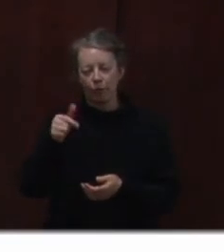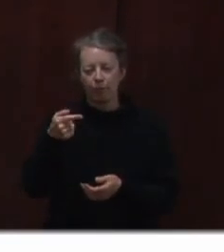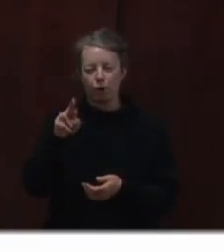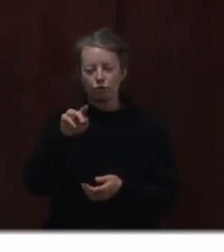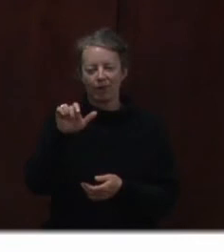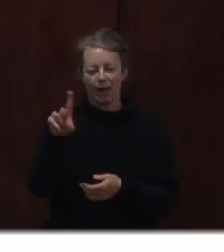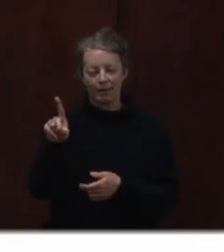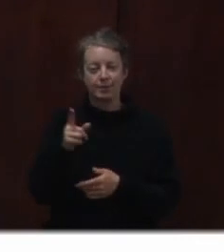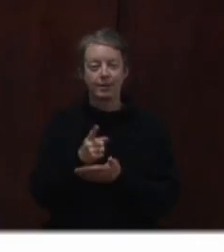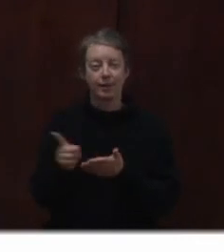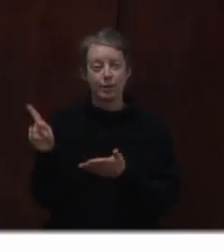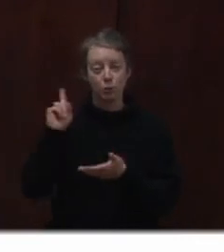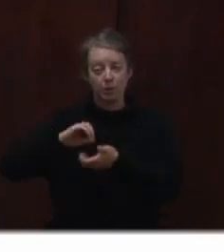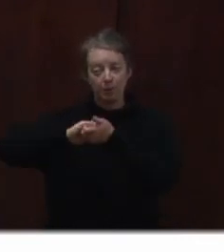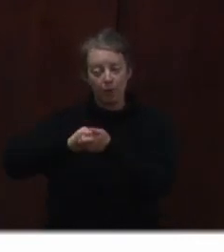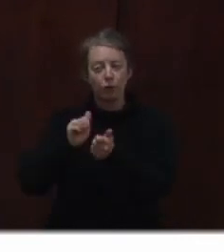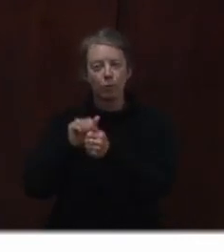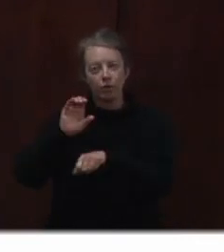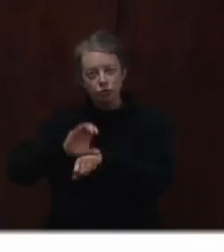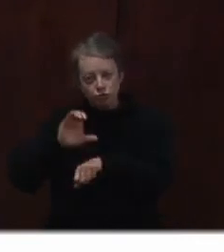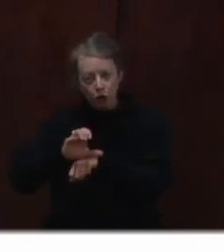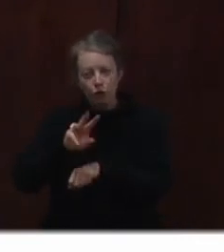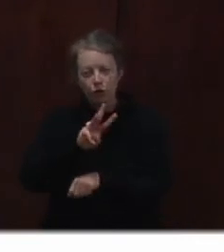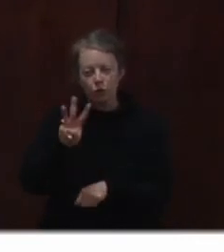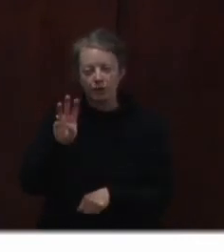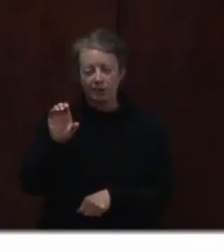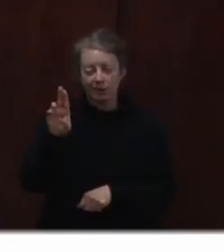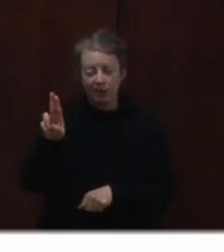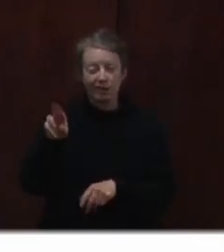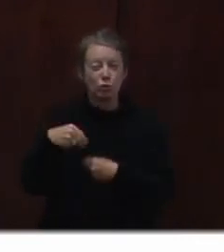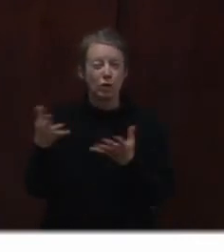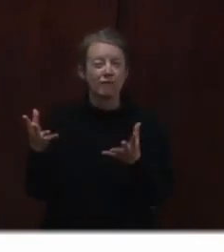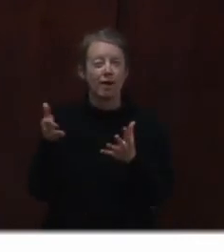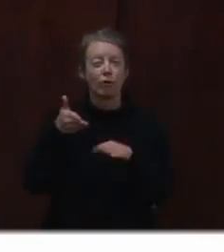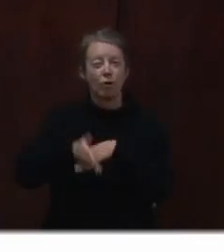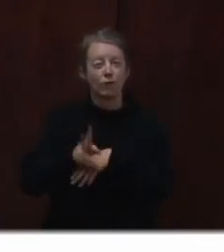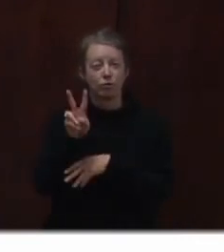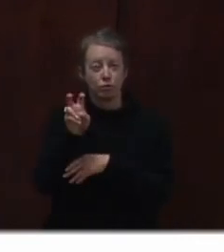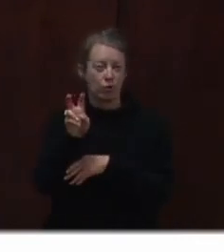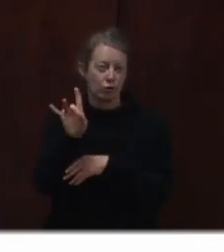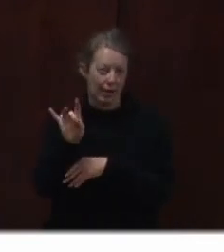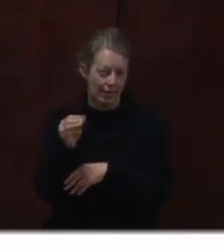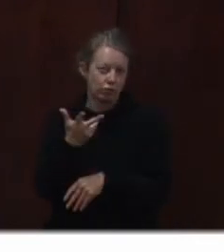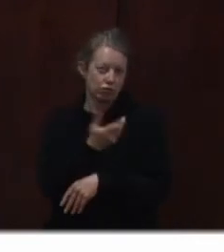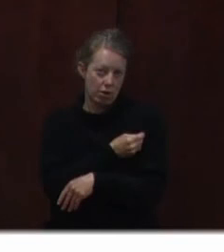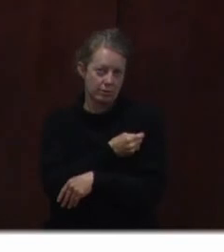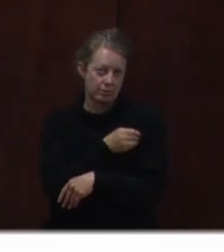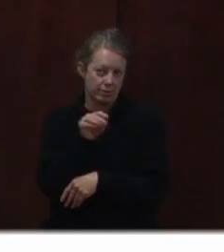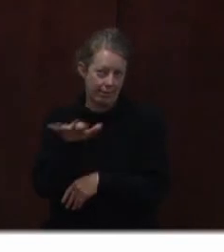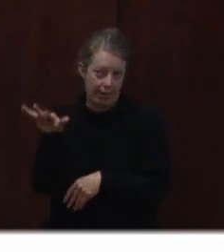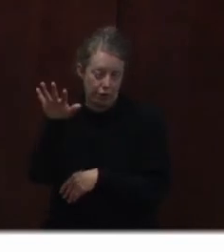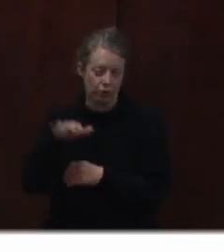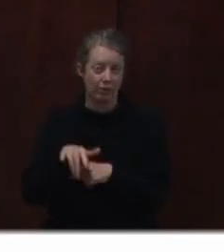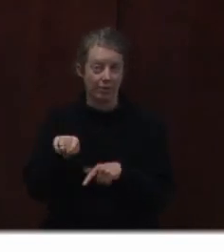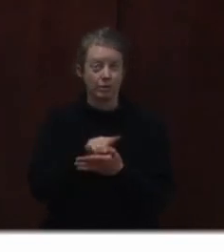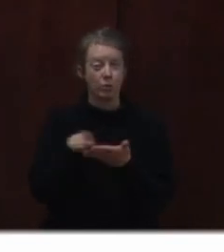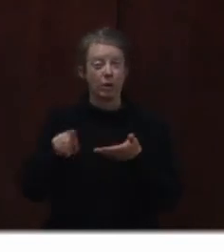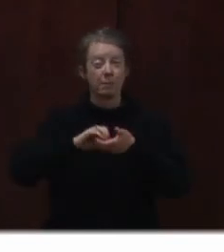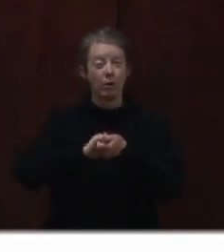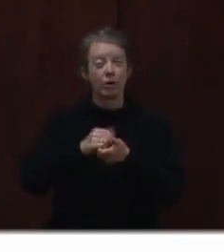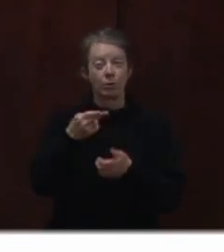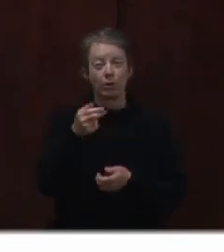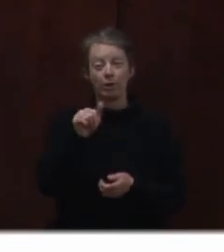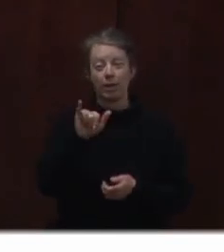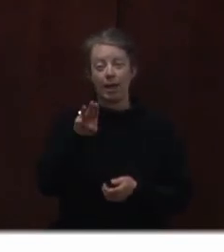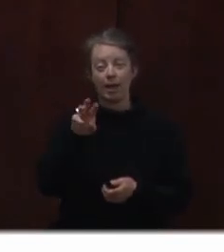Western Carolina University and others to administer over 280 doses And this week we are partnering with Haywood